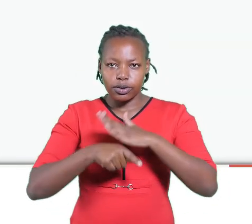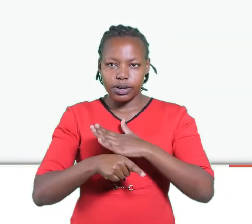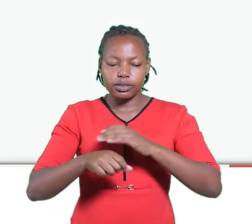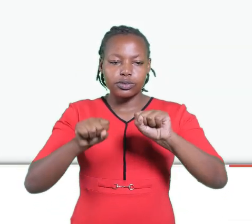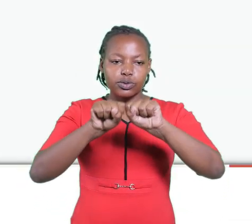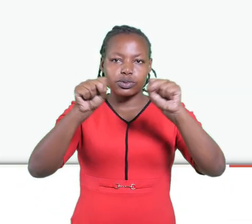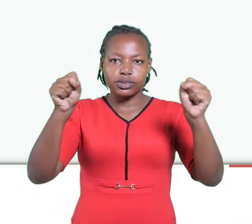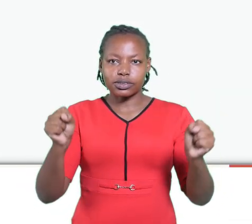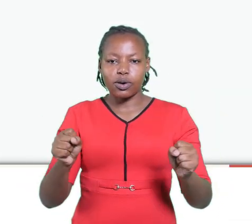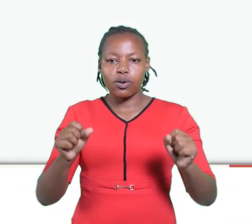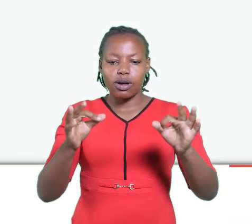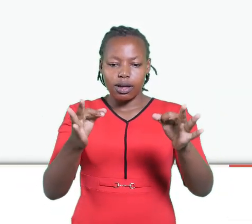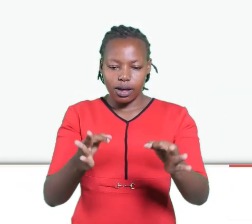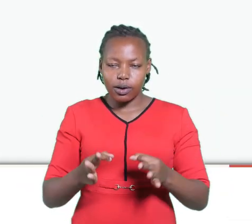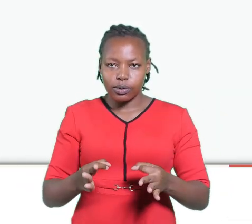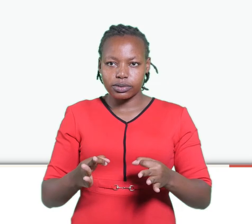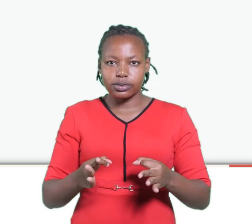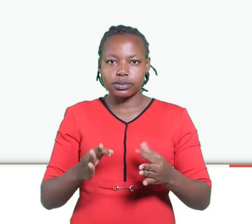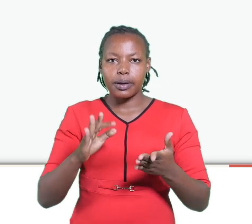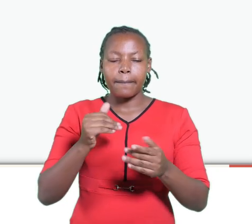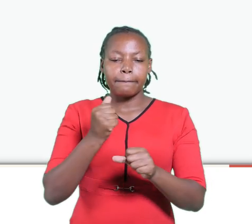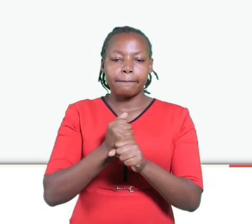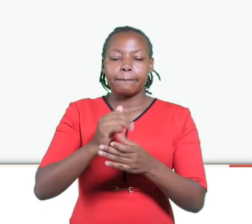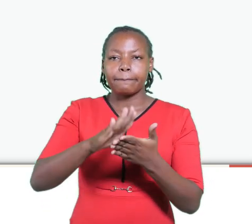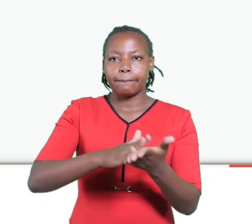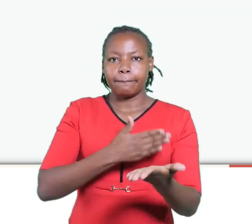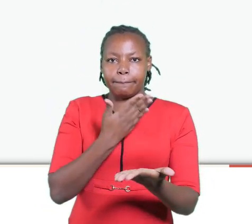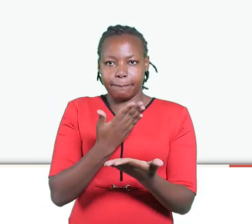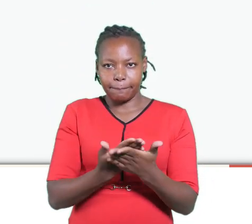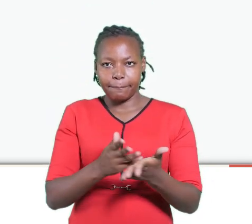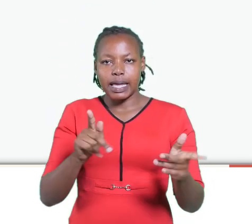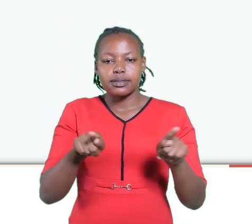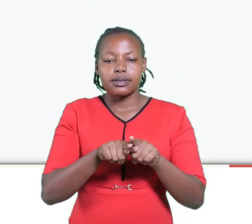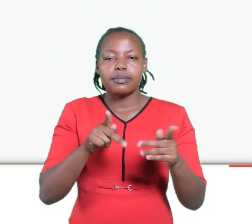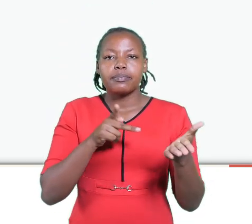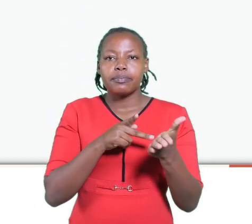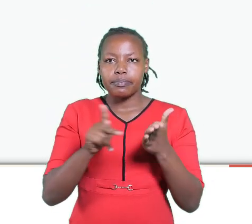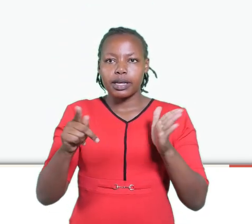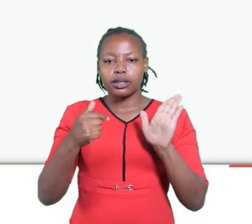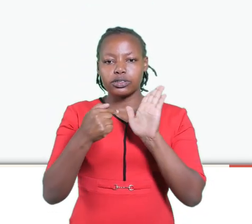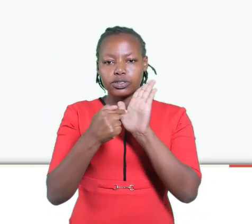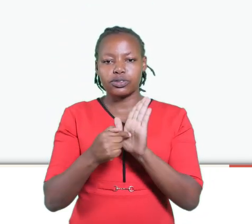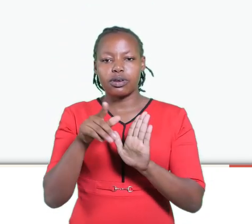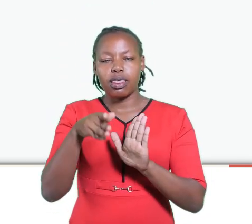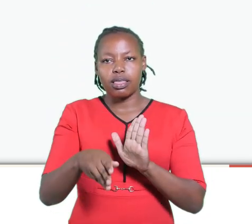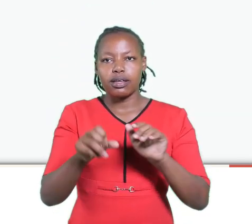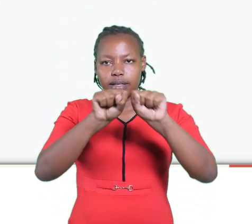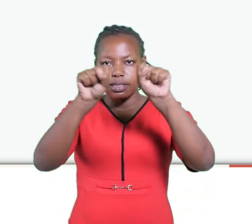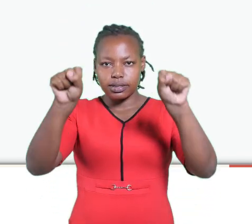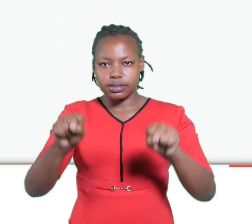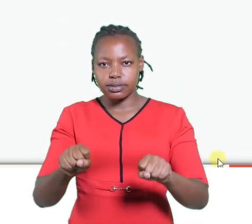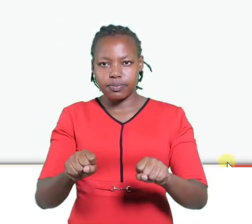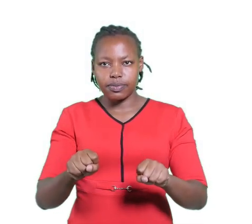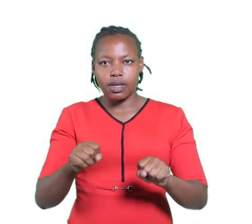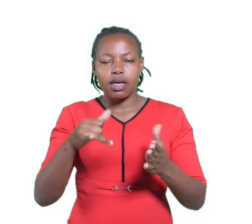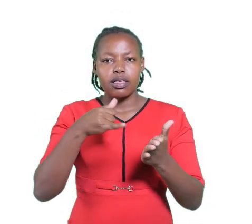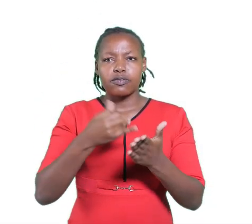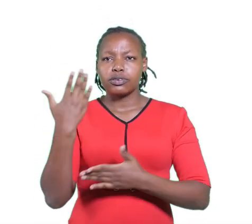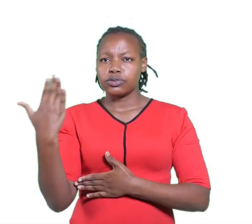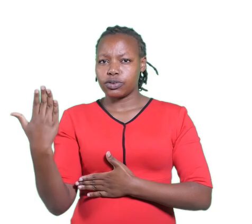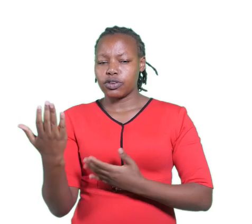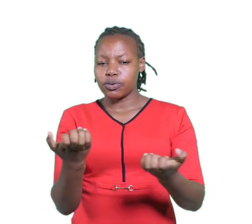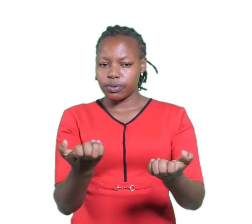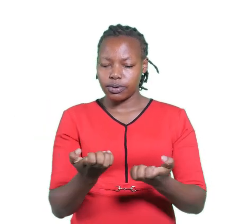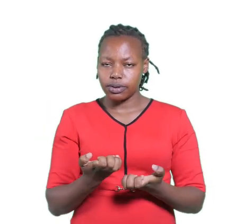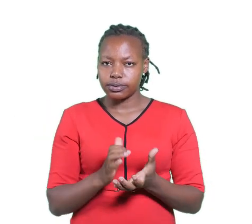application and payments as indicated in the system. The following documents are required: a valid